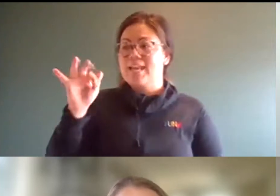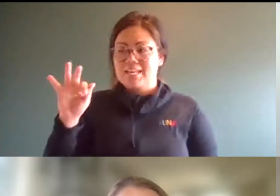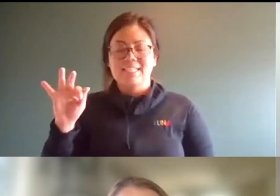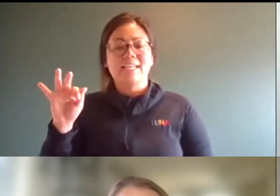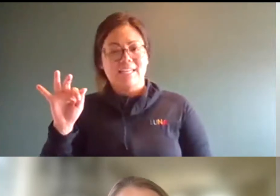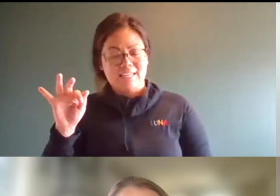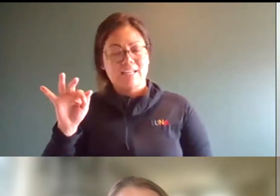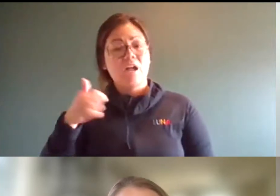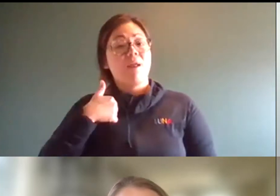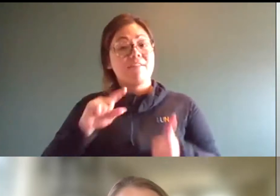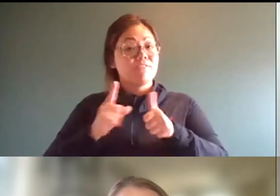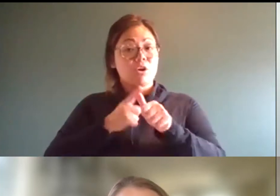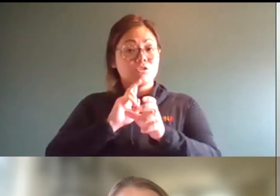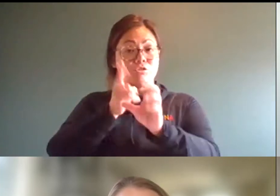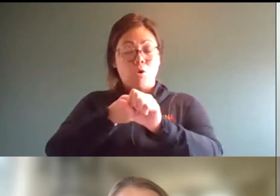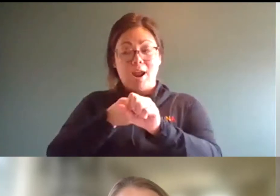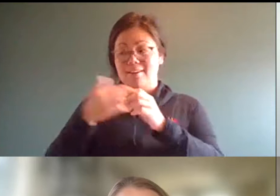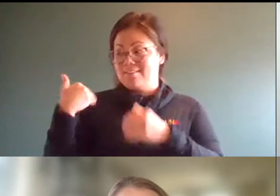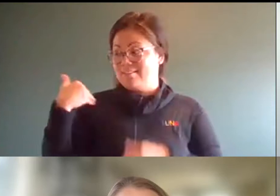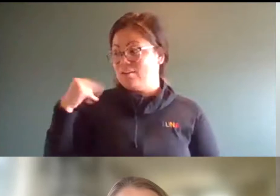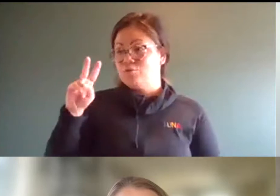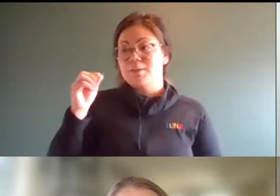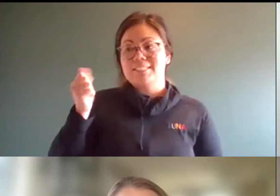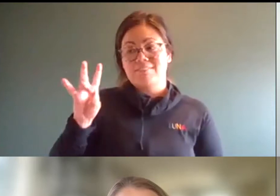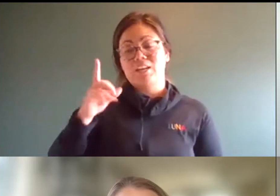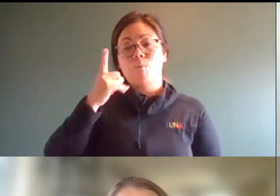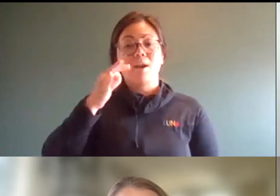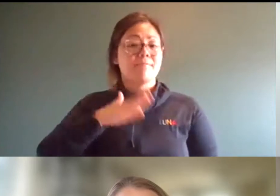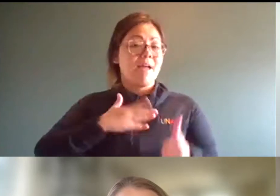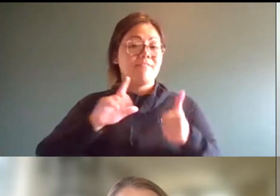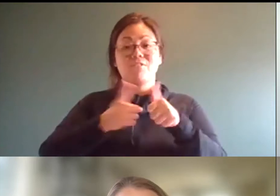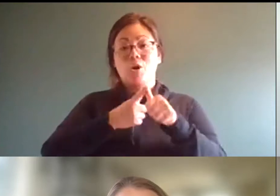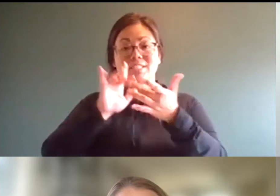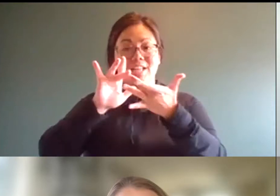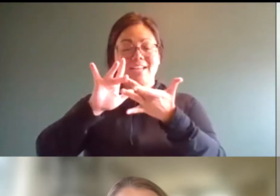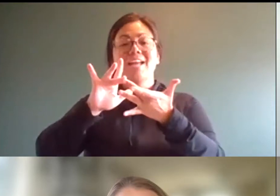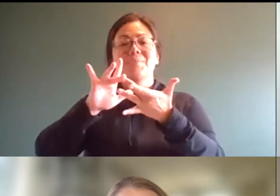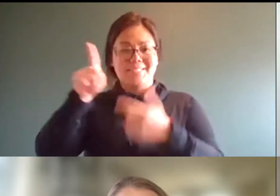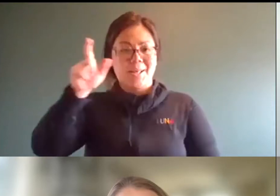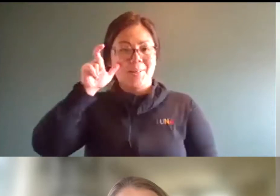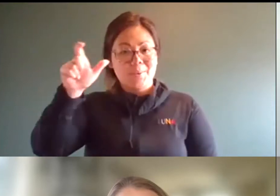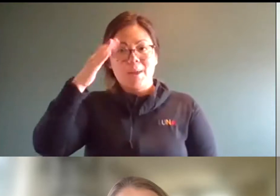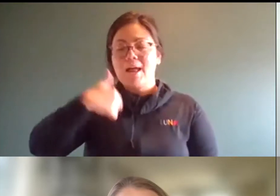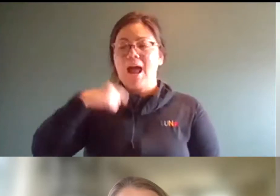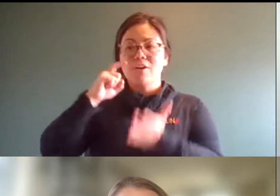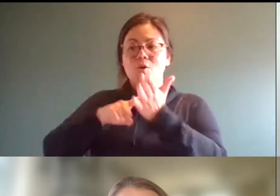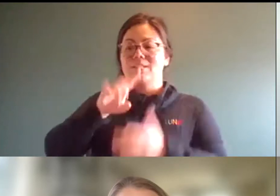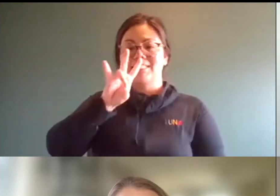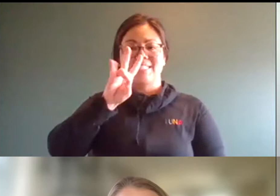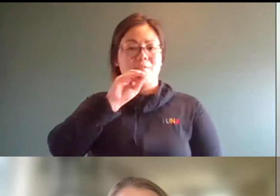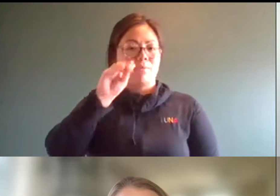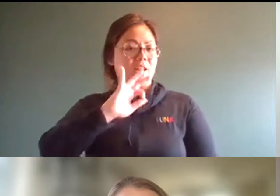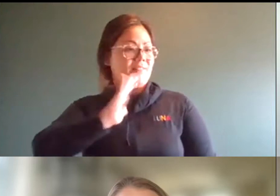When I first joined GEODIS in 2017, one of my first contacts was Luna, because I saw that about 70% of